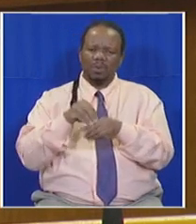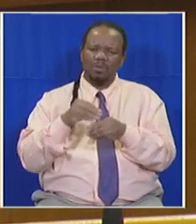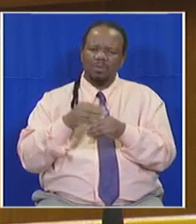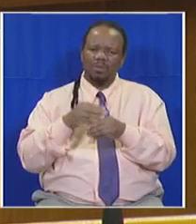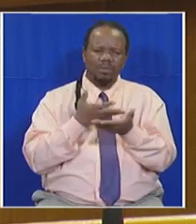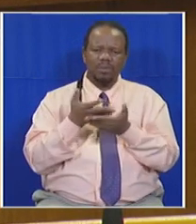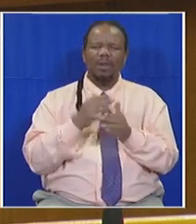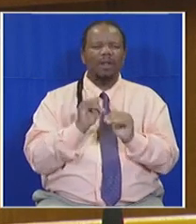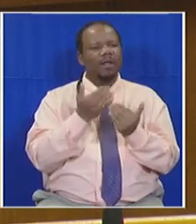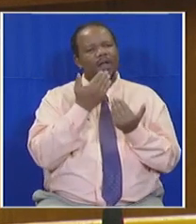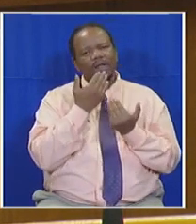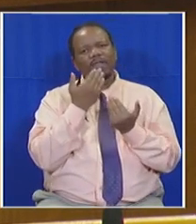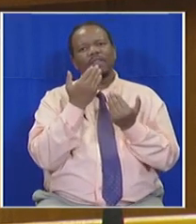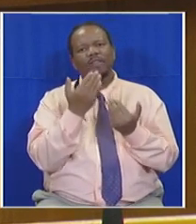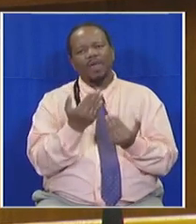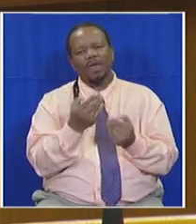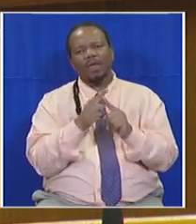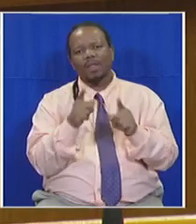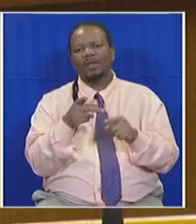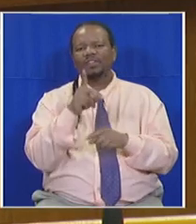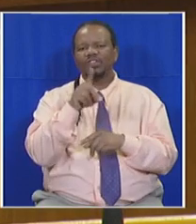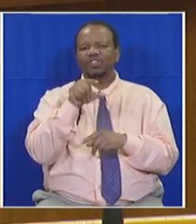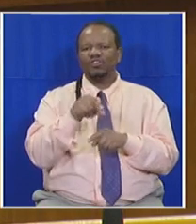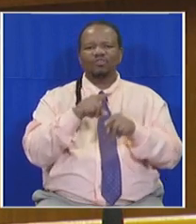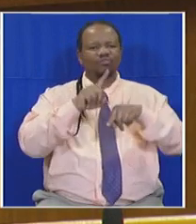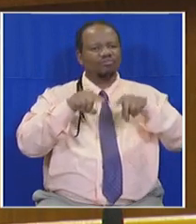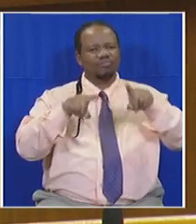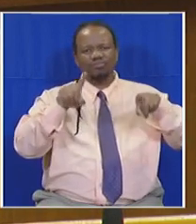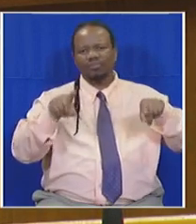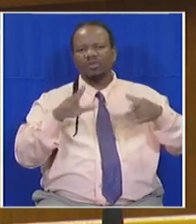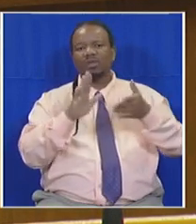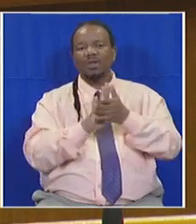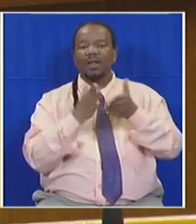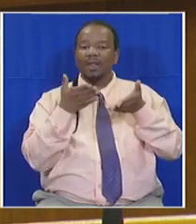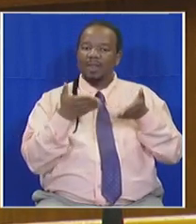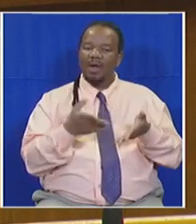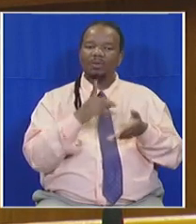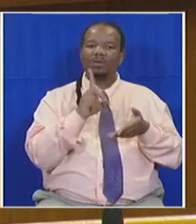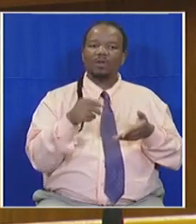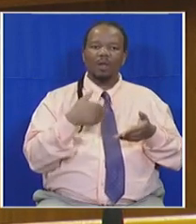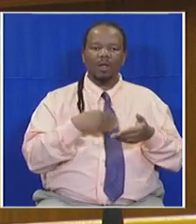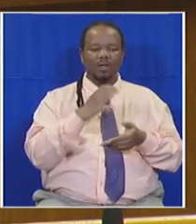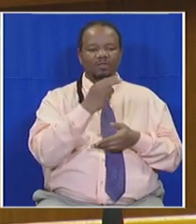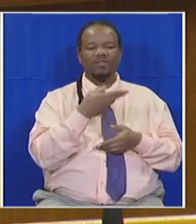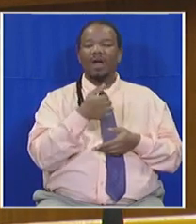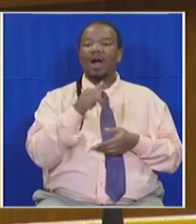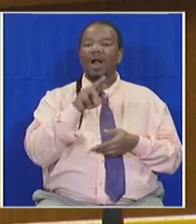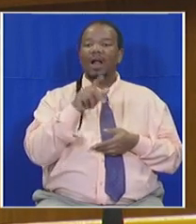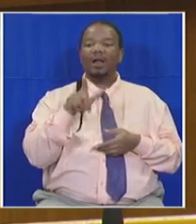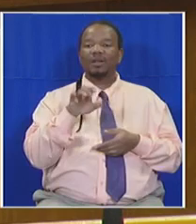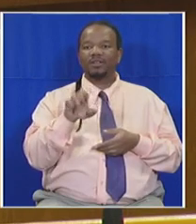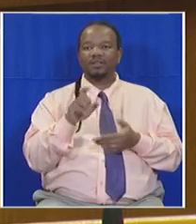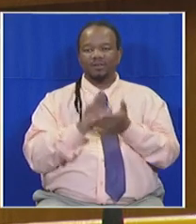thanks also go to the various Director Generals, including the current DG, Professor Charles Noaila, who is serving